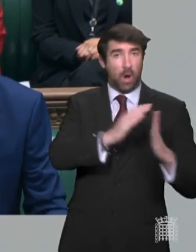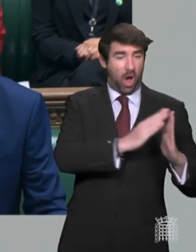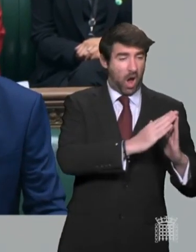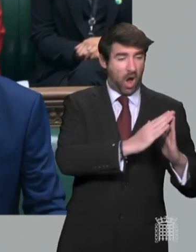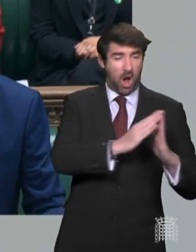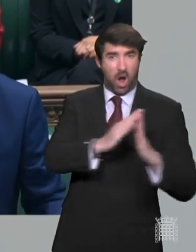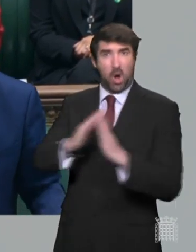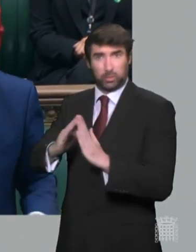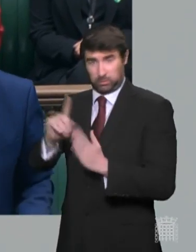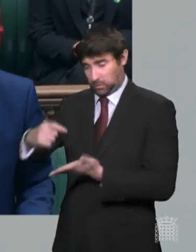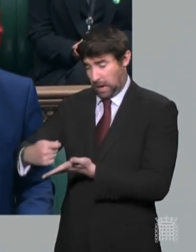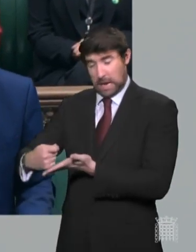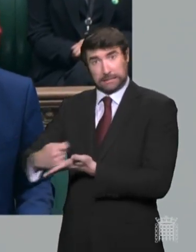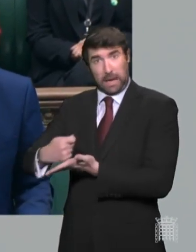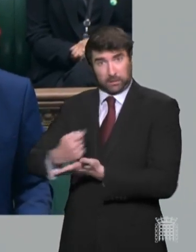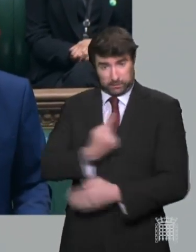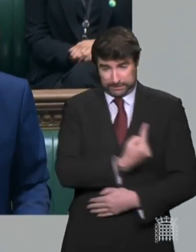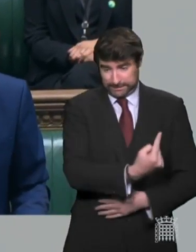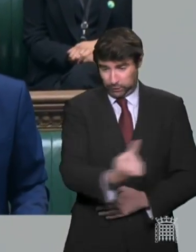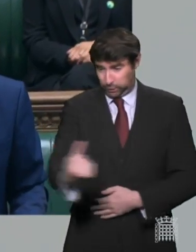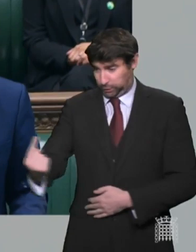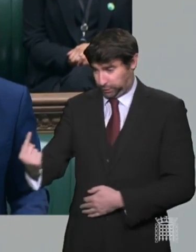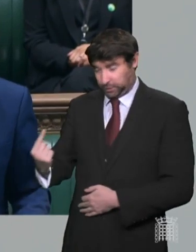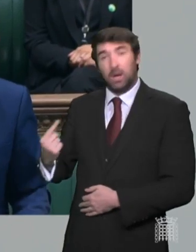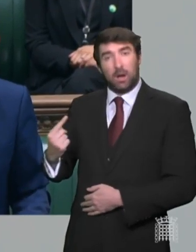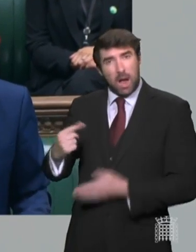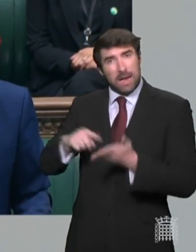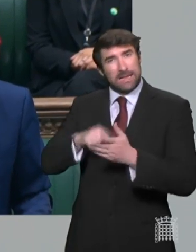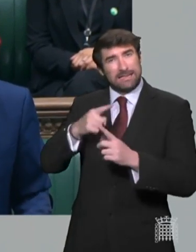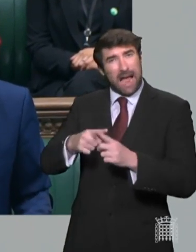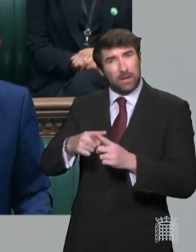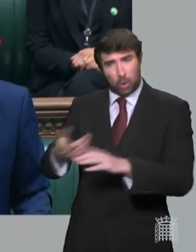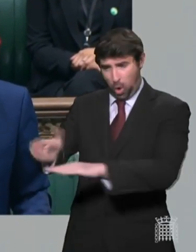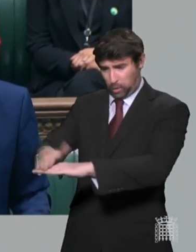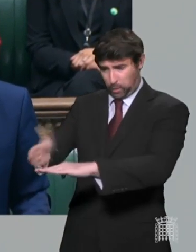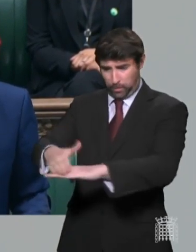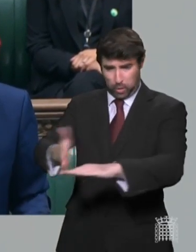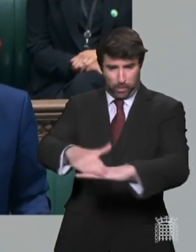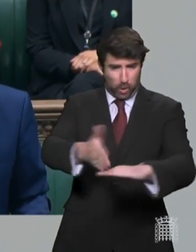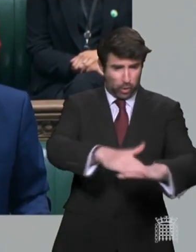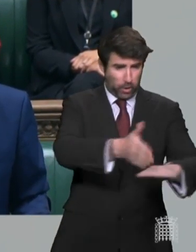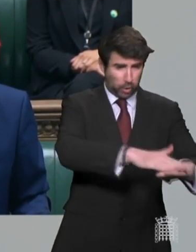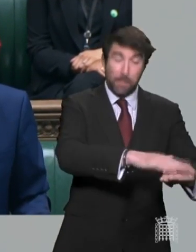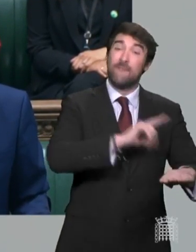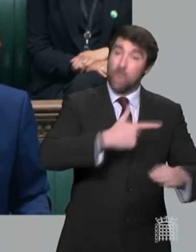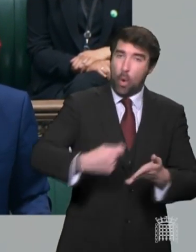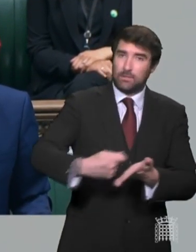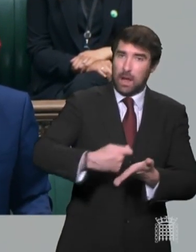face tax rises of hundreds of pounds a year. A care worker earning the minimum